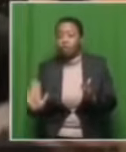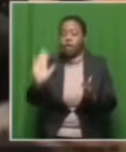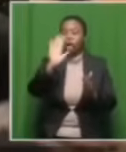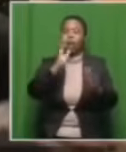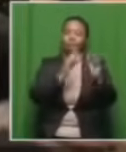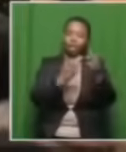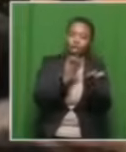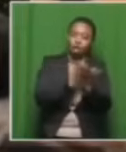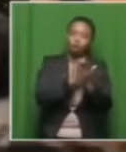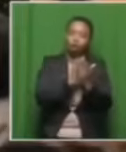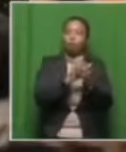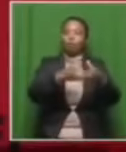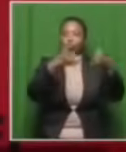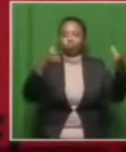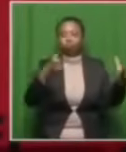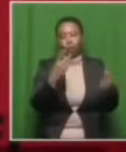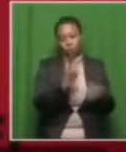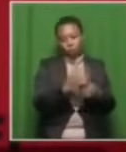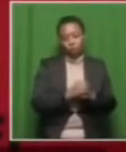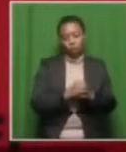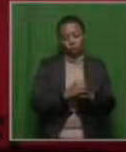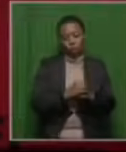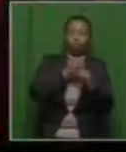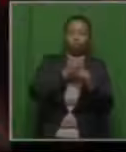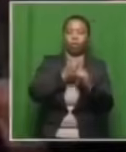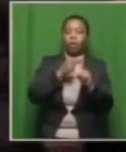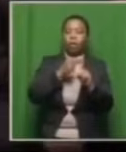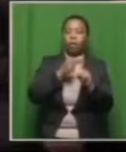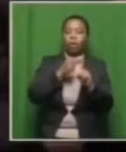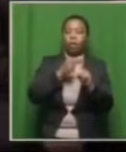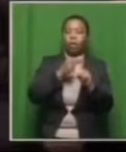party almost became government this year, but decided not to.